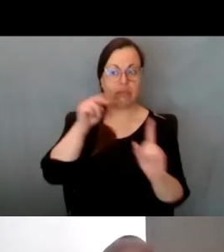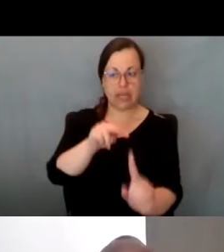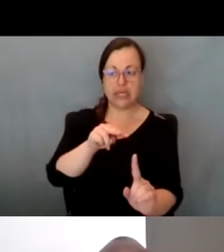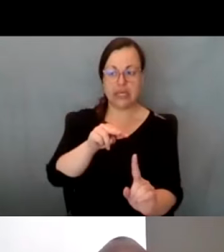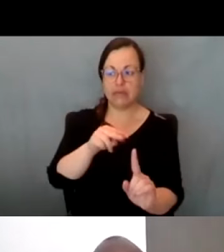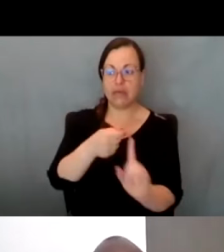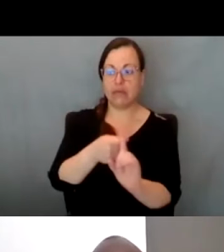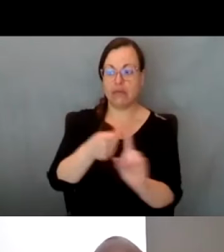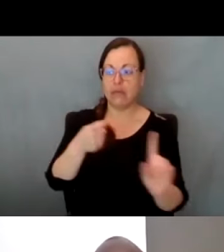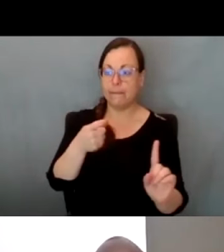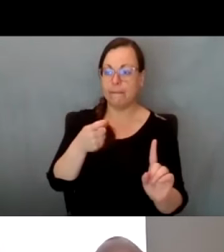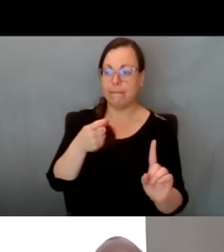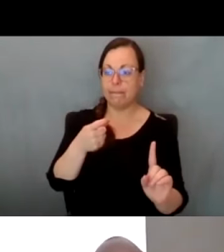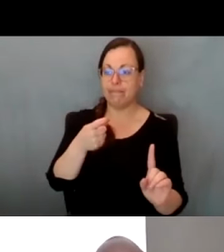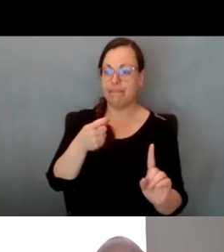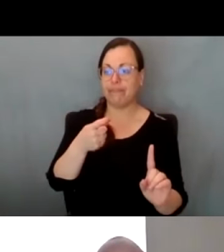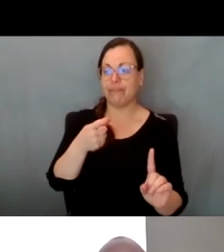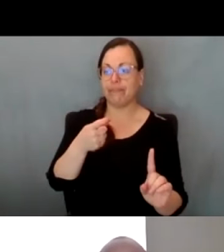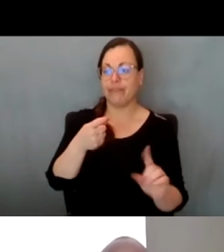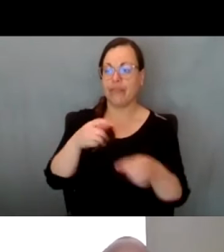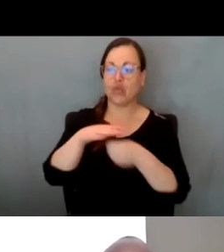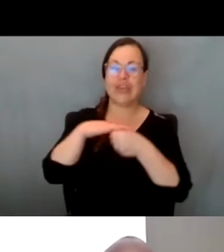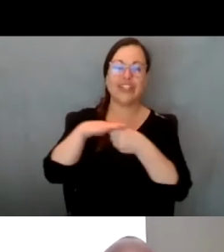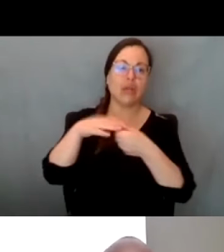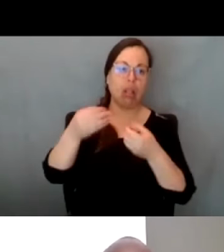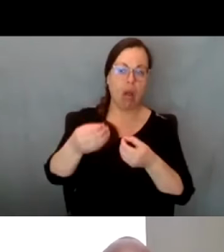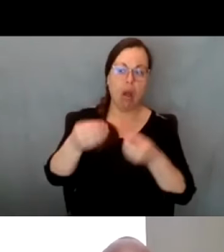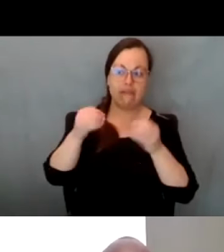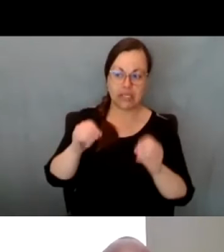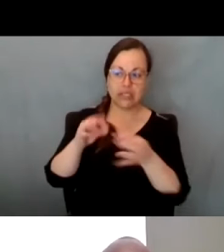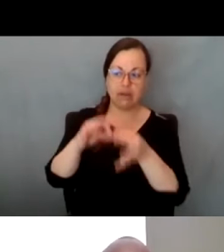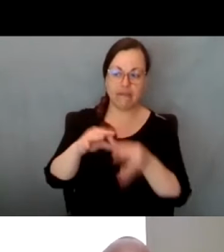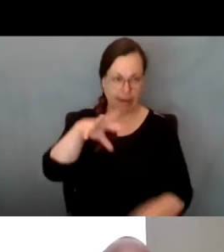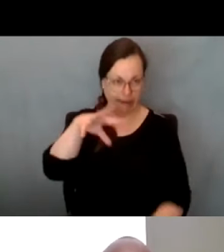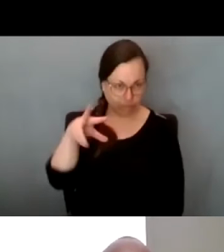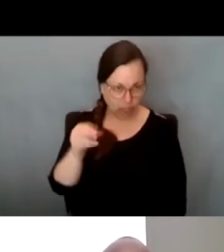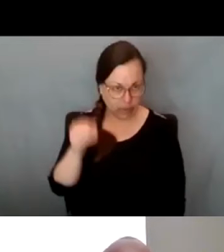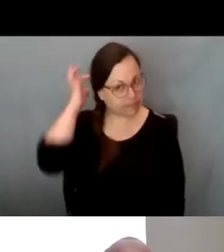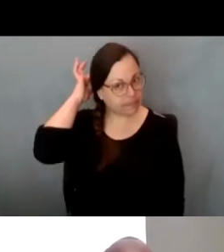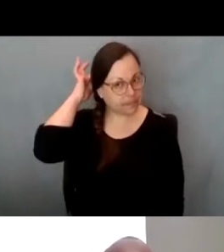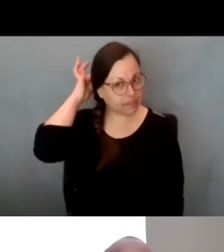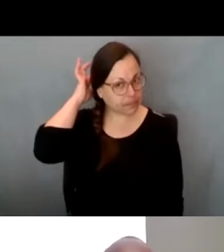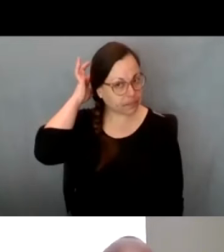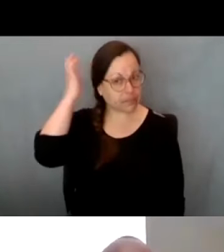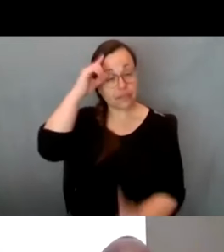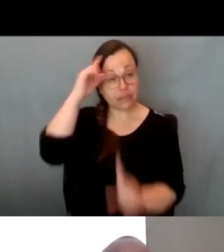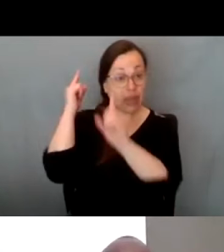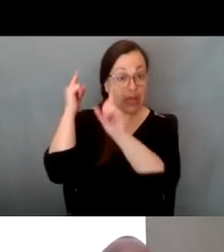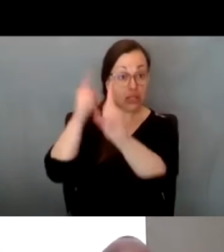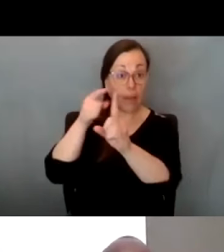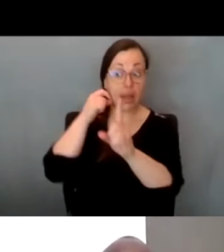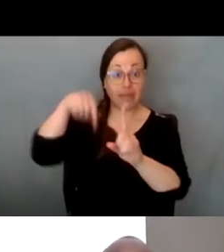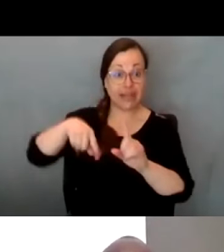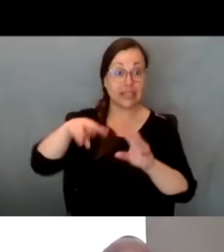believe the topic and objective of this webinar is